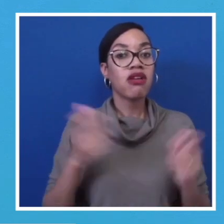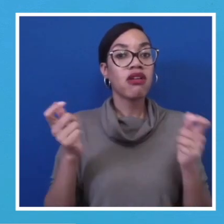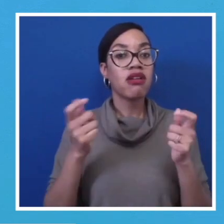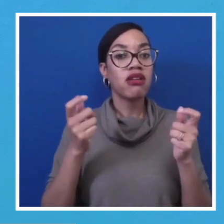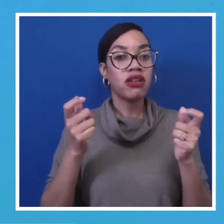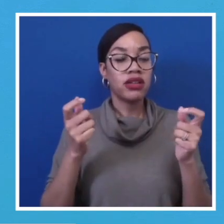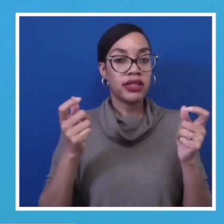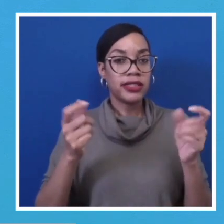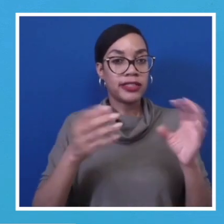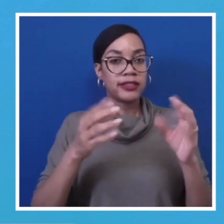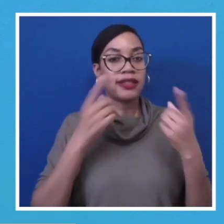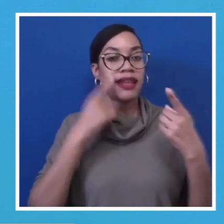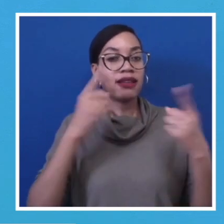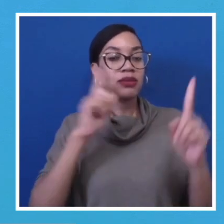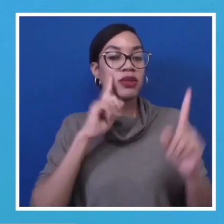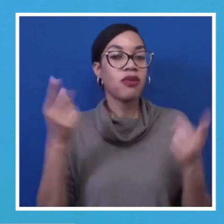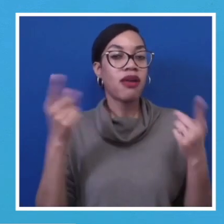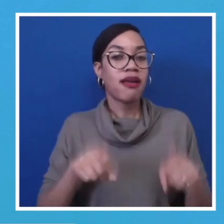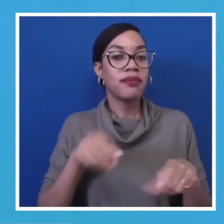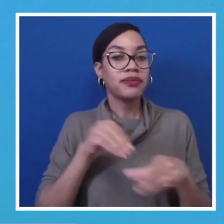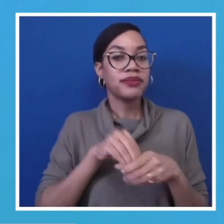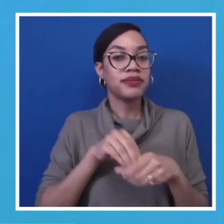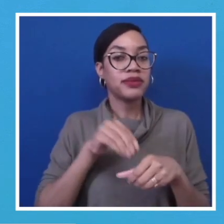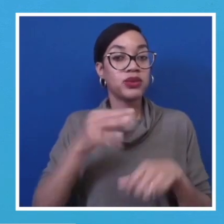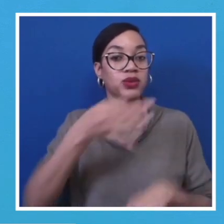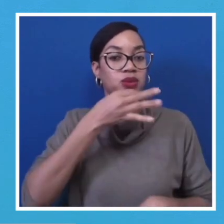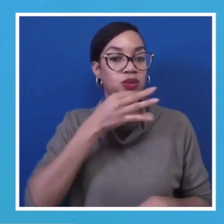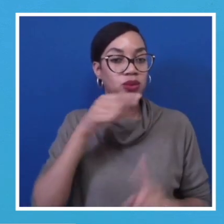business practices and the immense profits to their